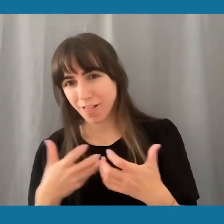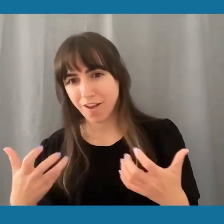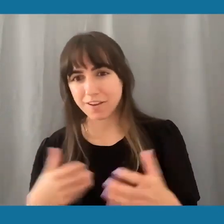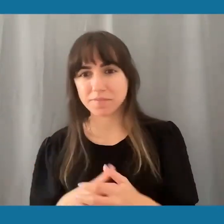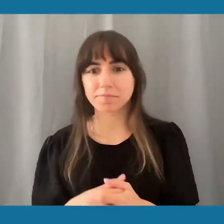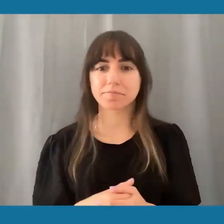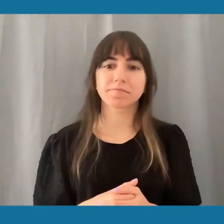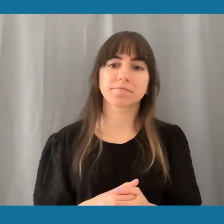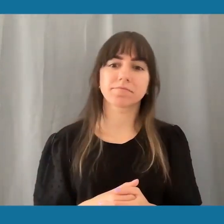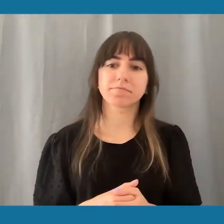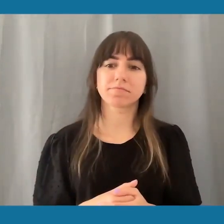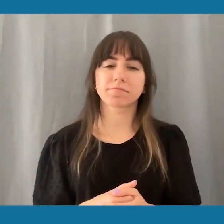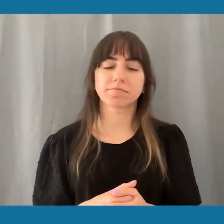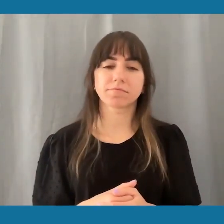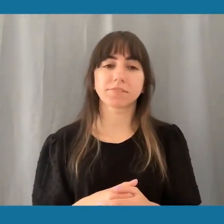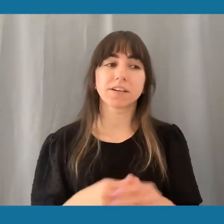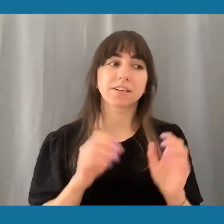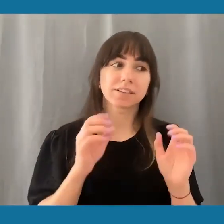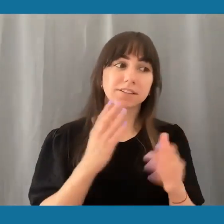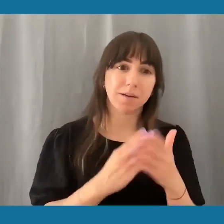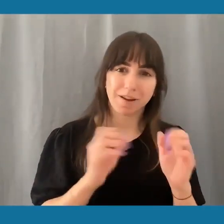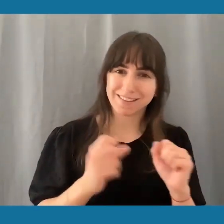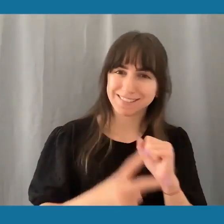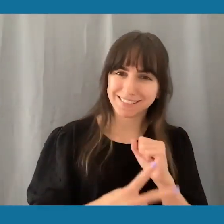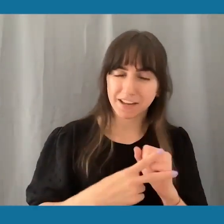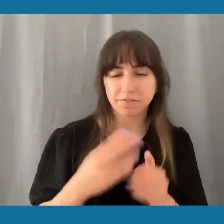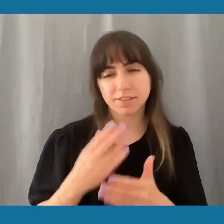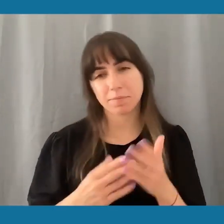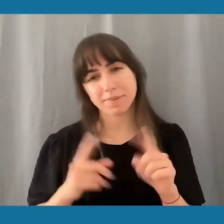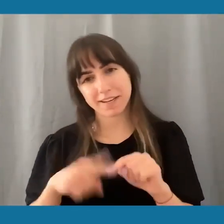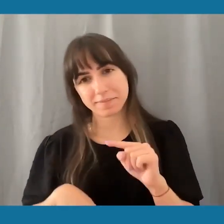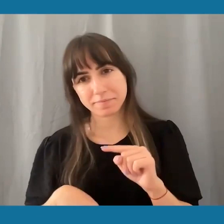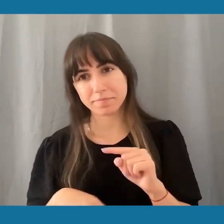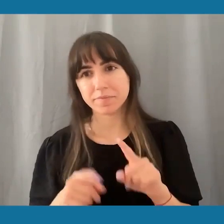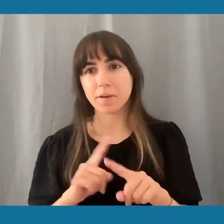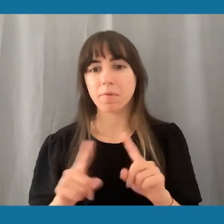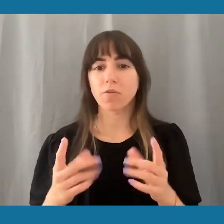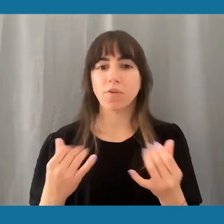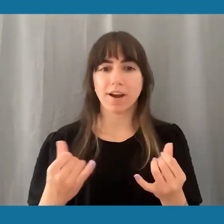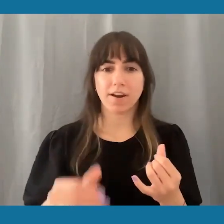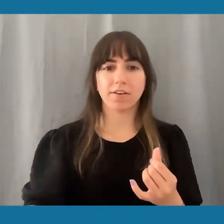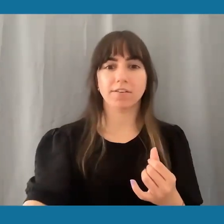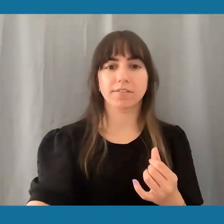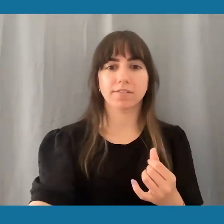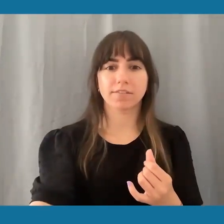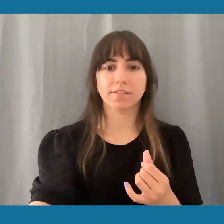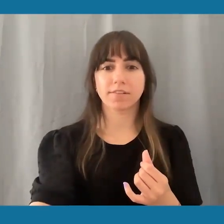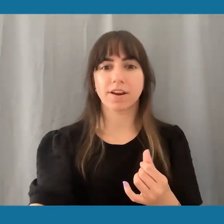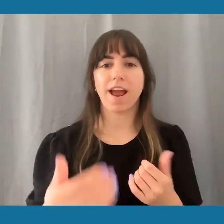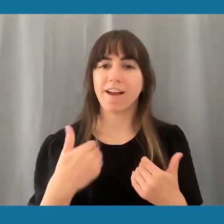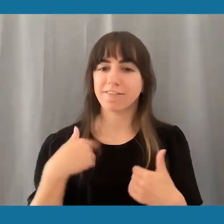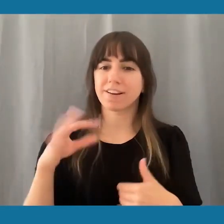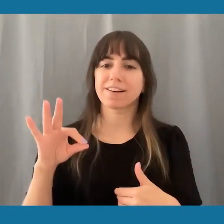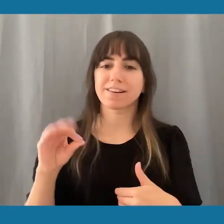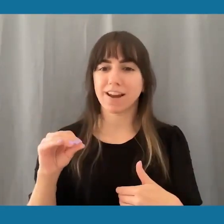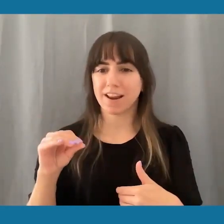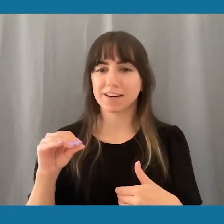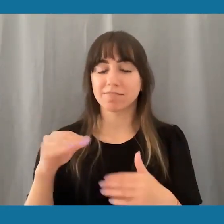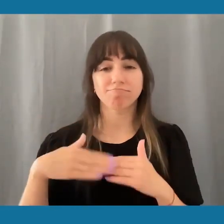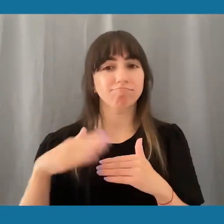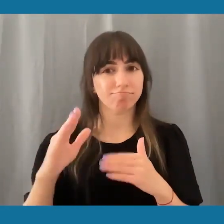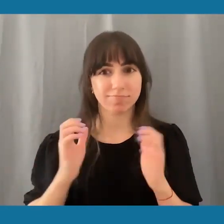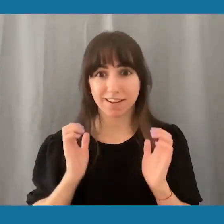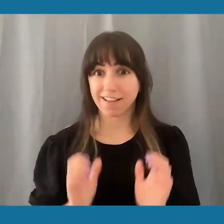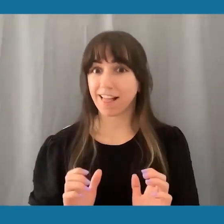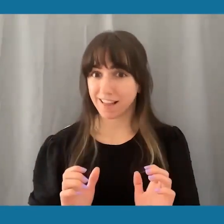plus clients and live with us that have an Able account, that I am and my executive director,